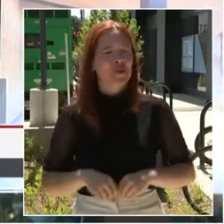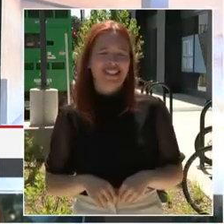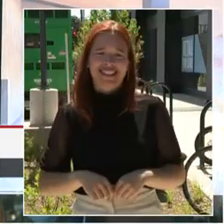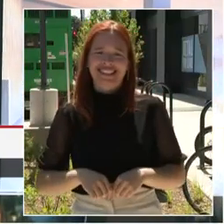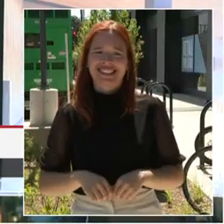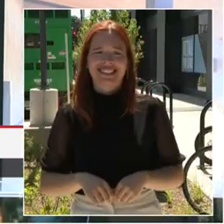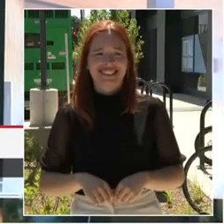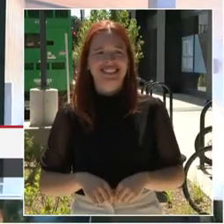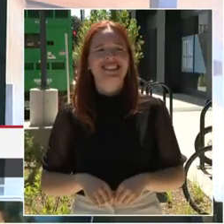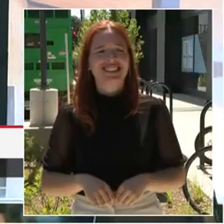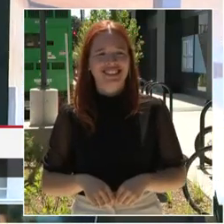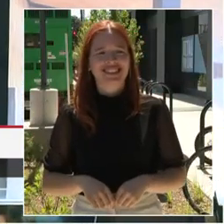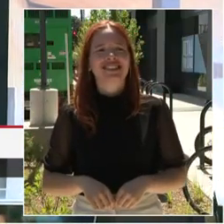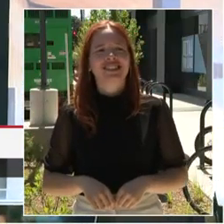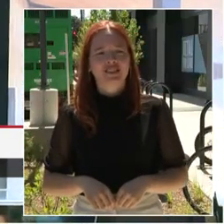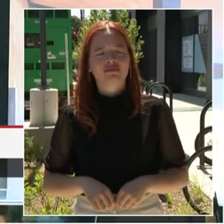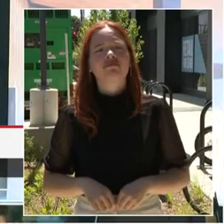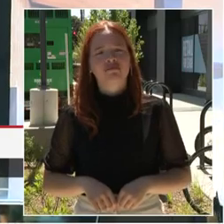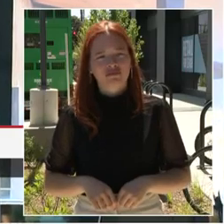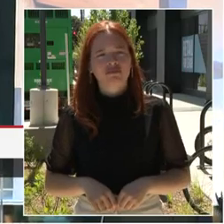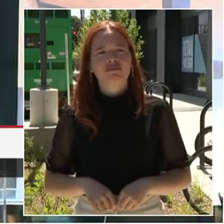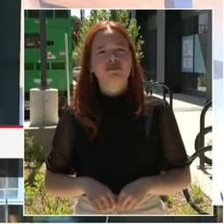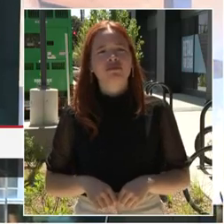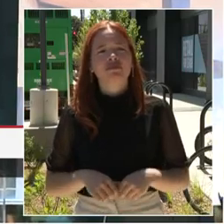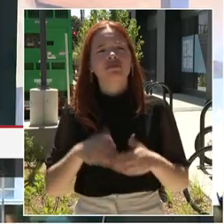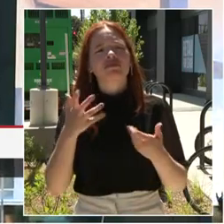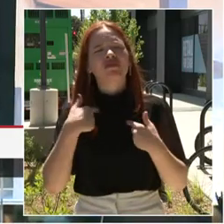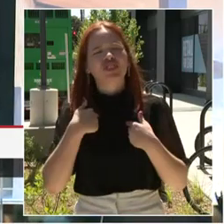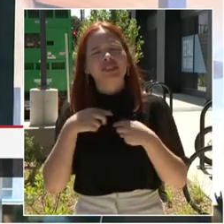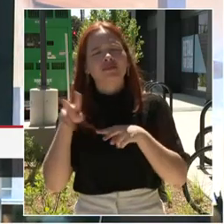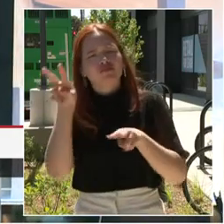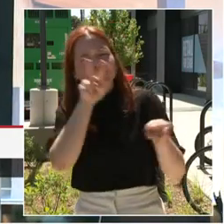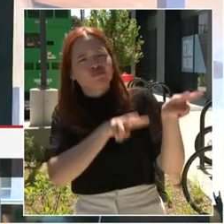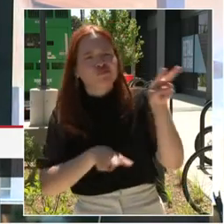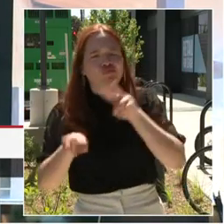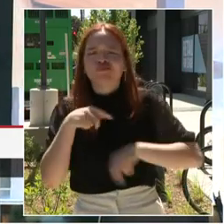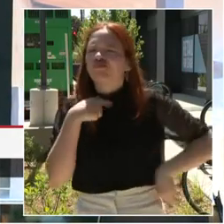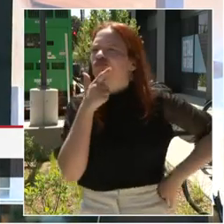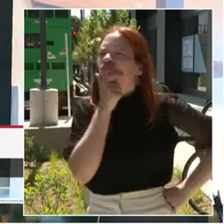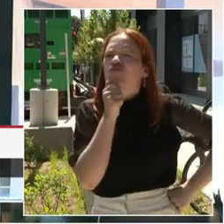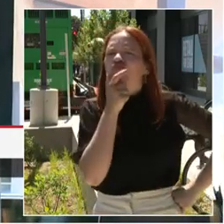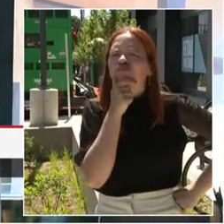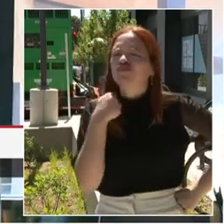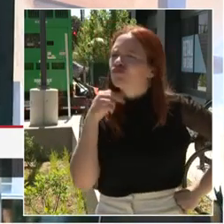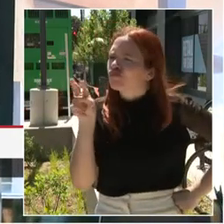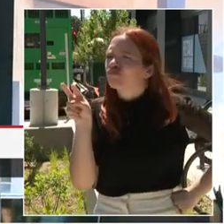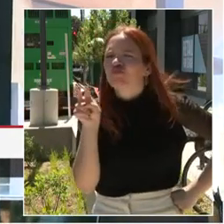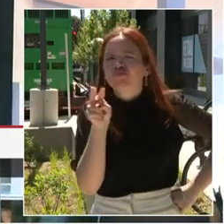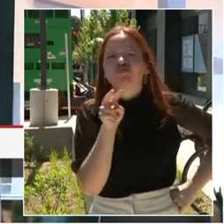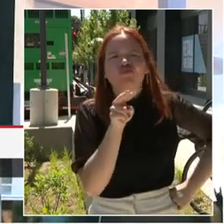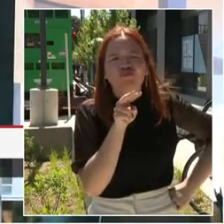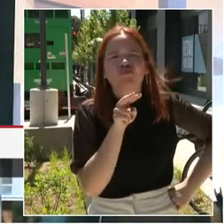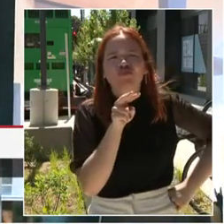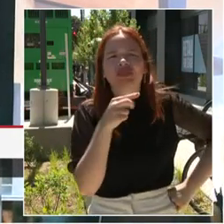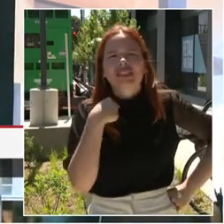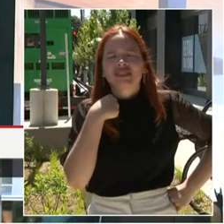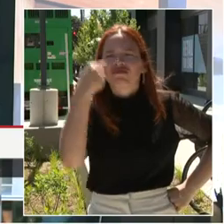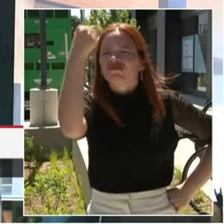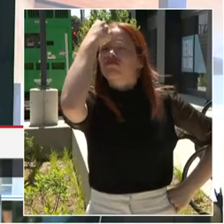You know, when I look around the crowd today, a couple of words come to mind. I'm going to thank a